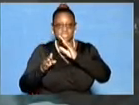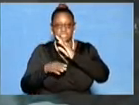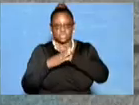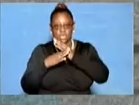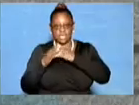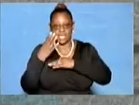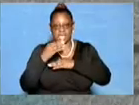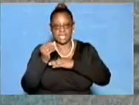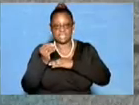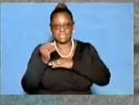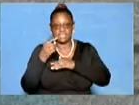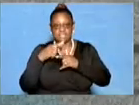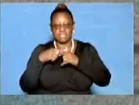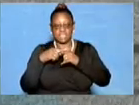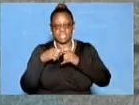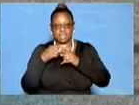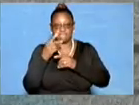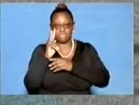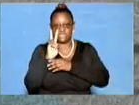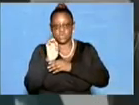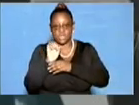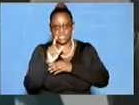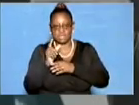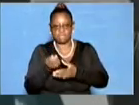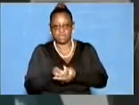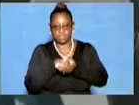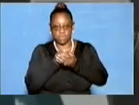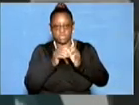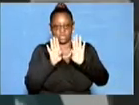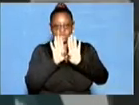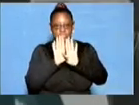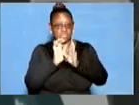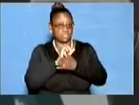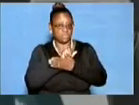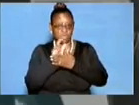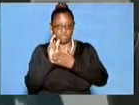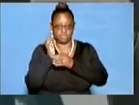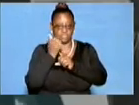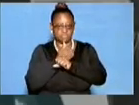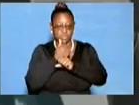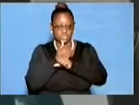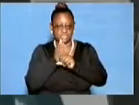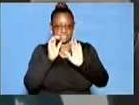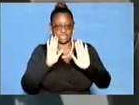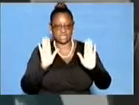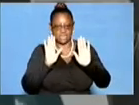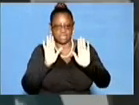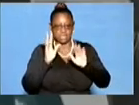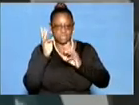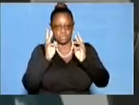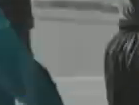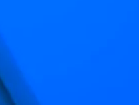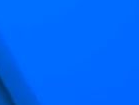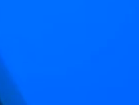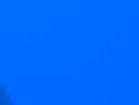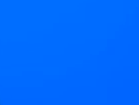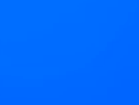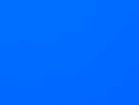and volleyball will close out their season. And that's been with your sports on this Sunday. A check on weather when we